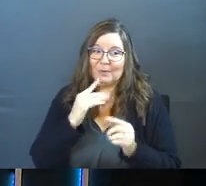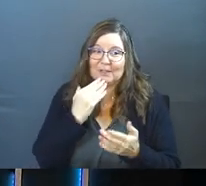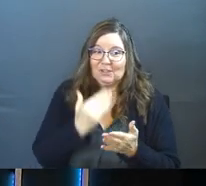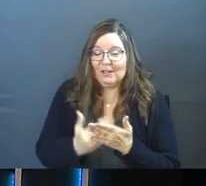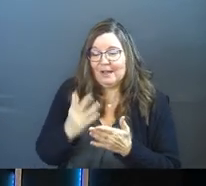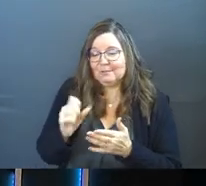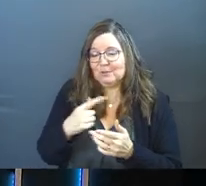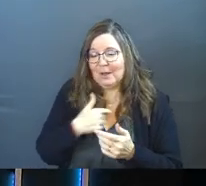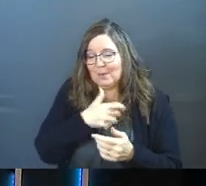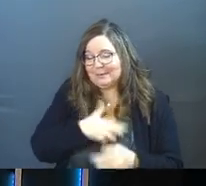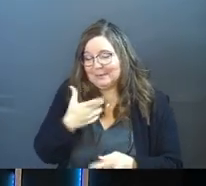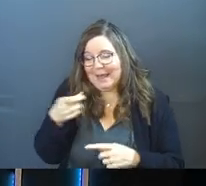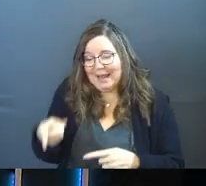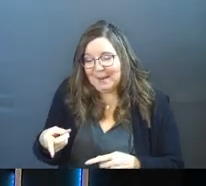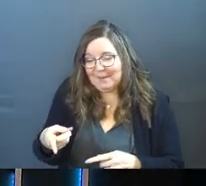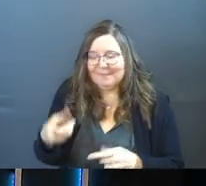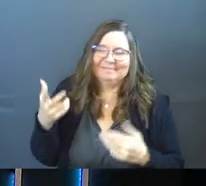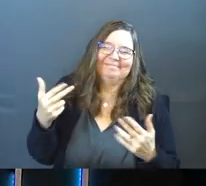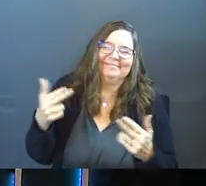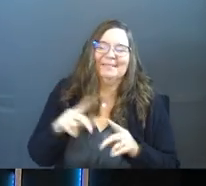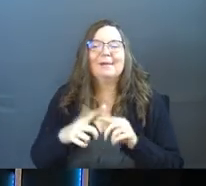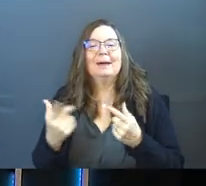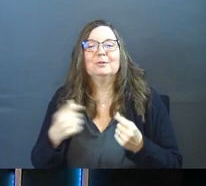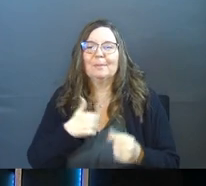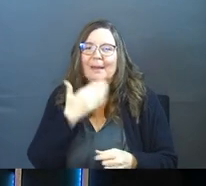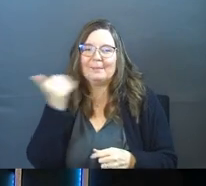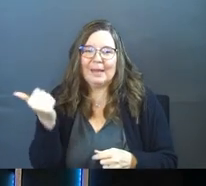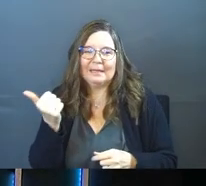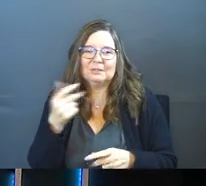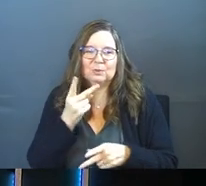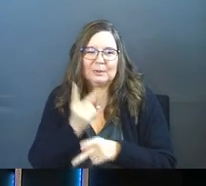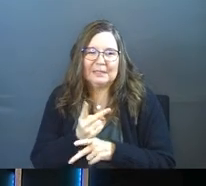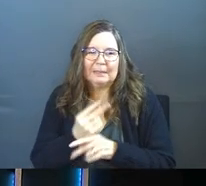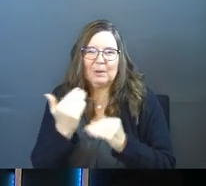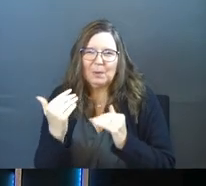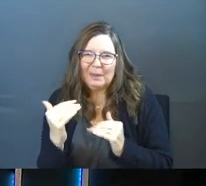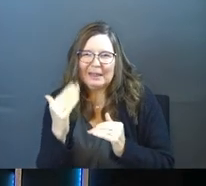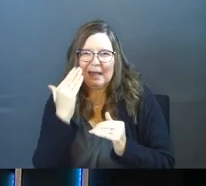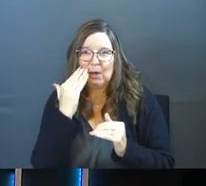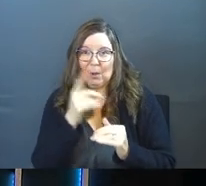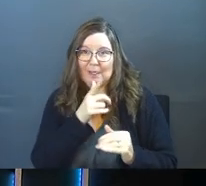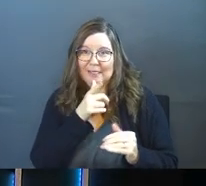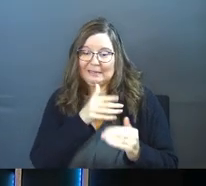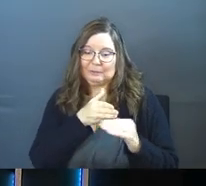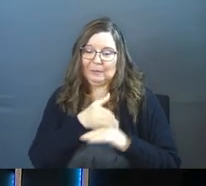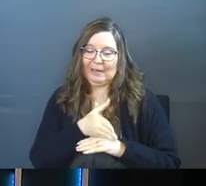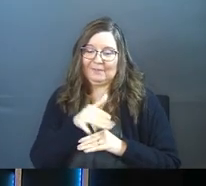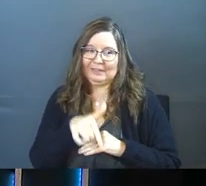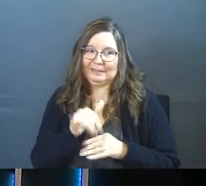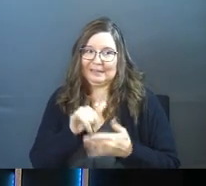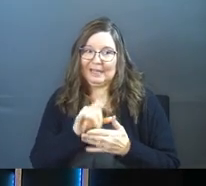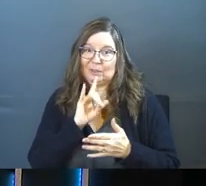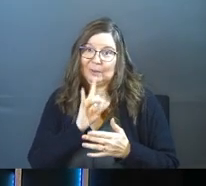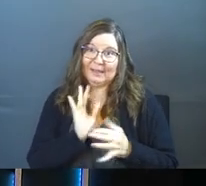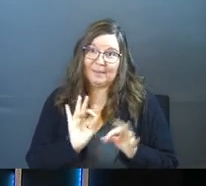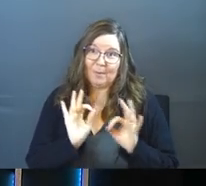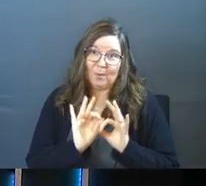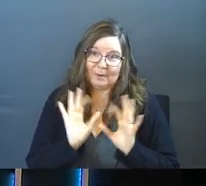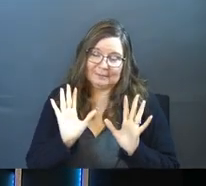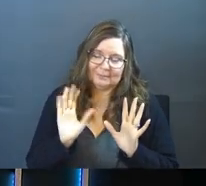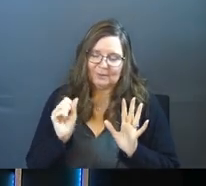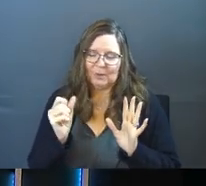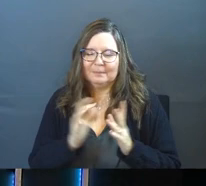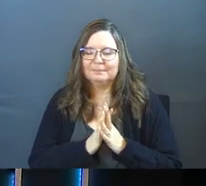good job, and so I wasn't mad at him. But I'm going to do my best to keep it within. I know lunch is right after this, and that's super important.